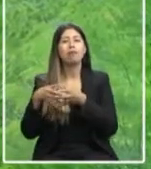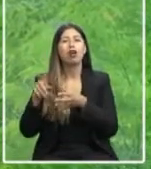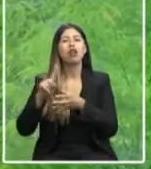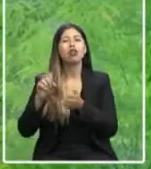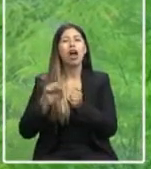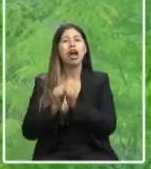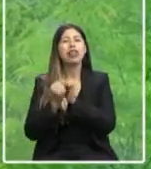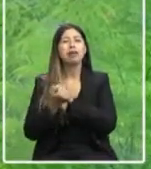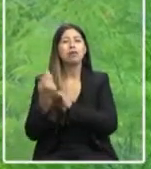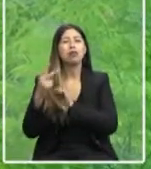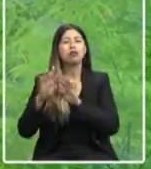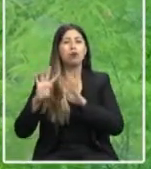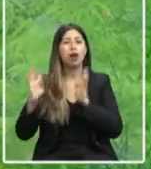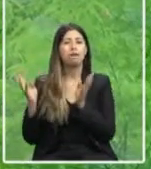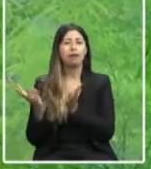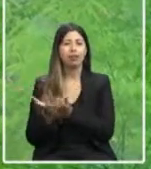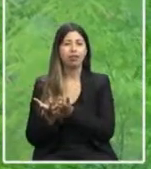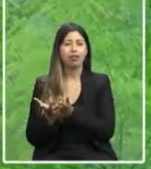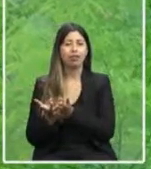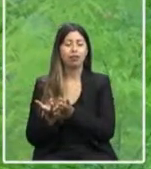in. And this is actually